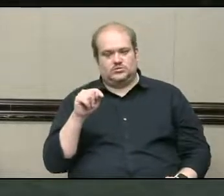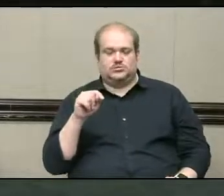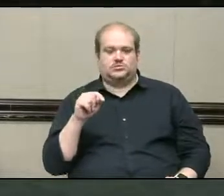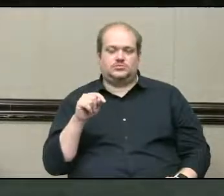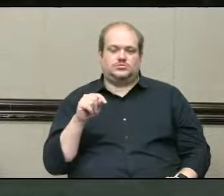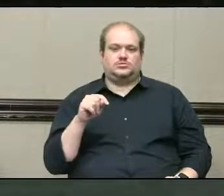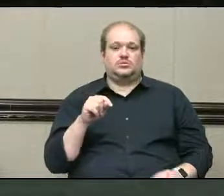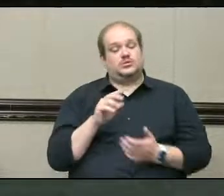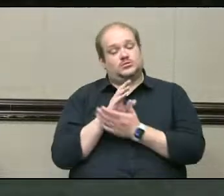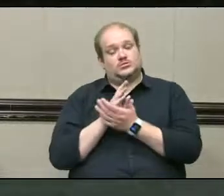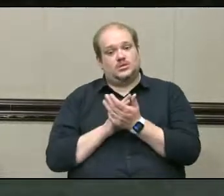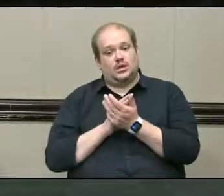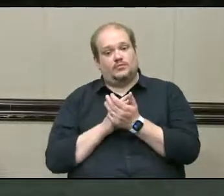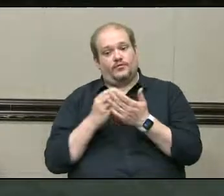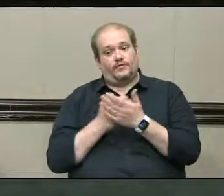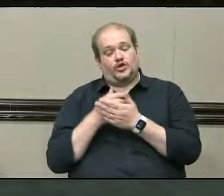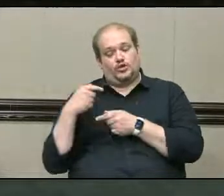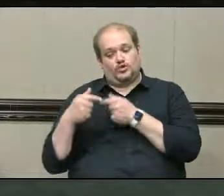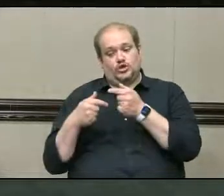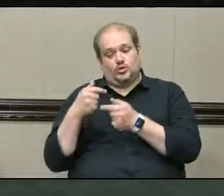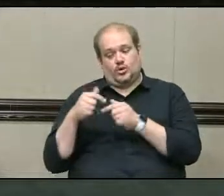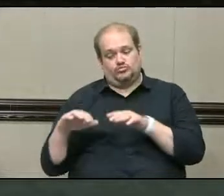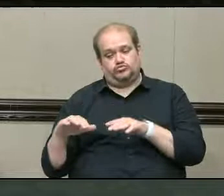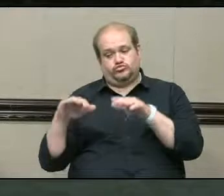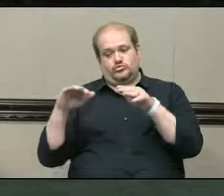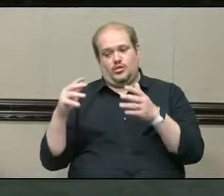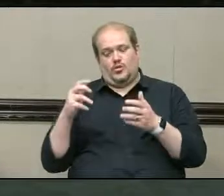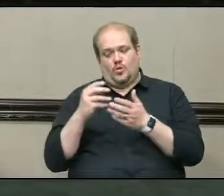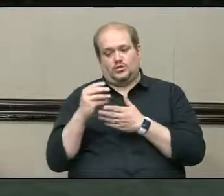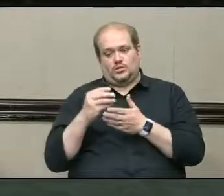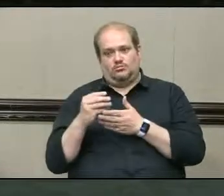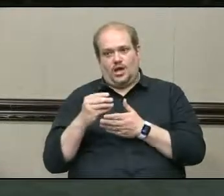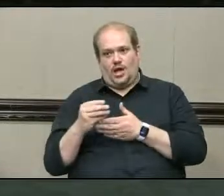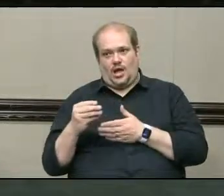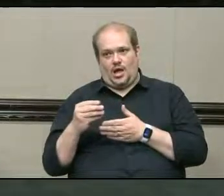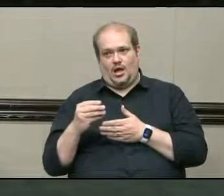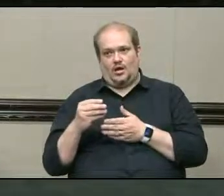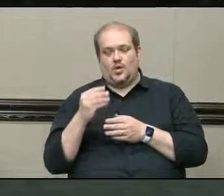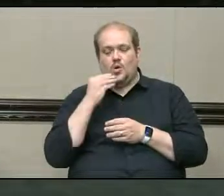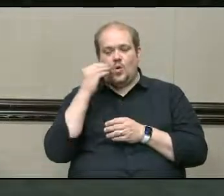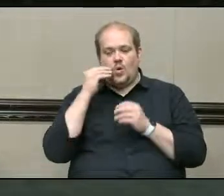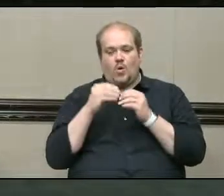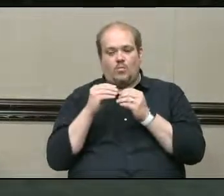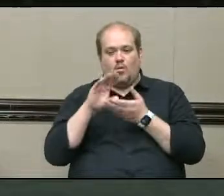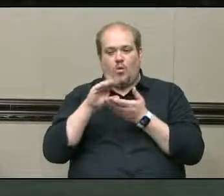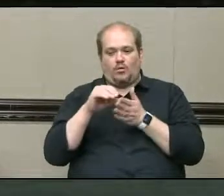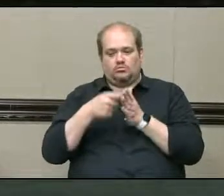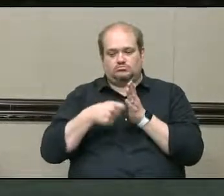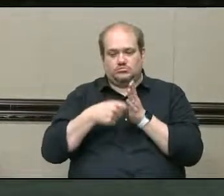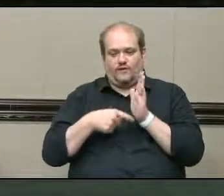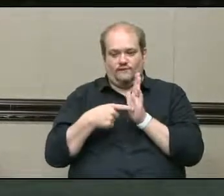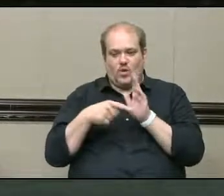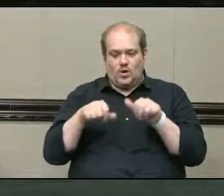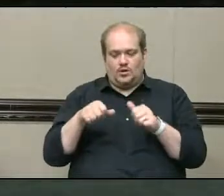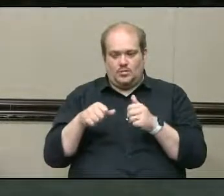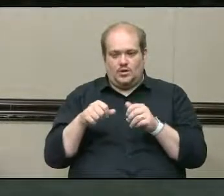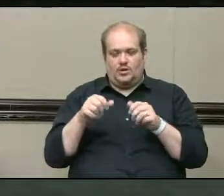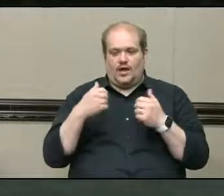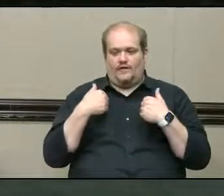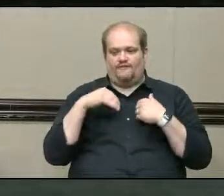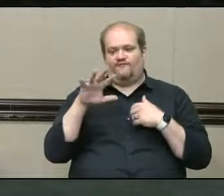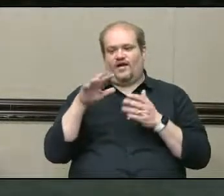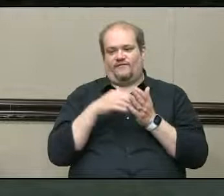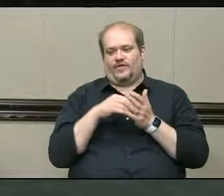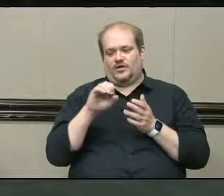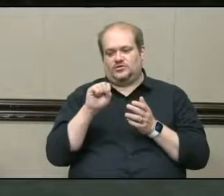the new generations coming up that want to buy or make homes a little more affordable than looking at the 5,000